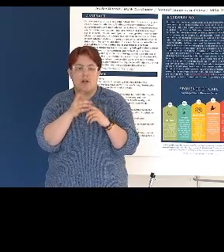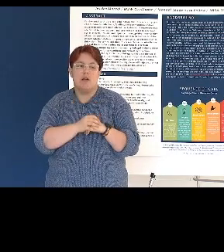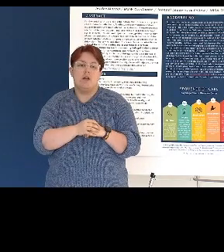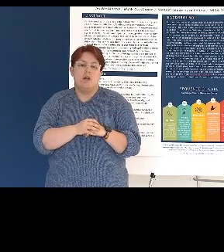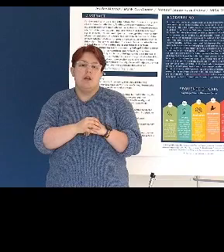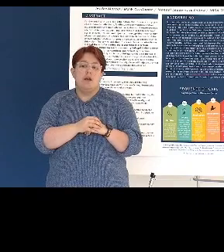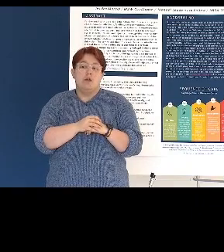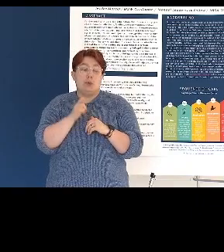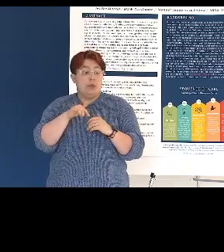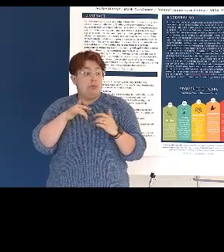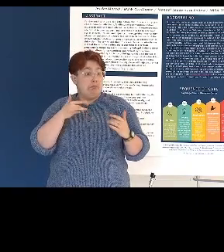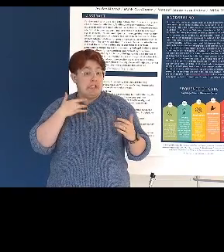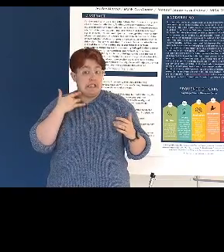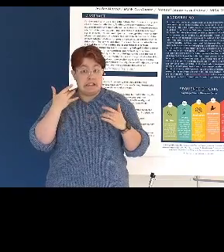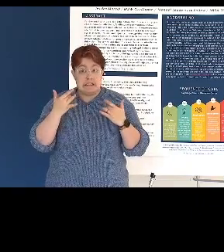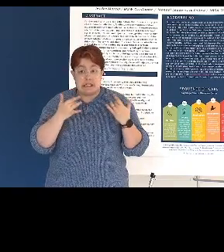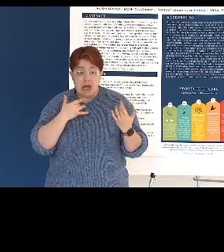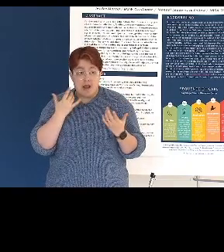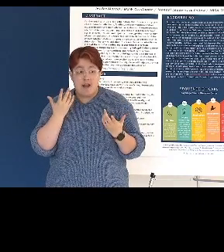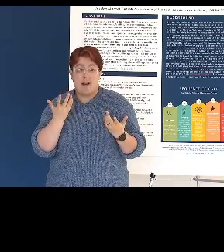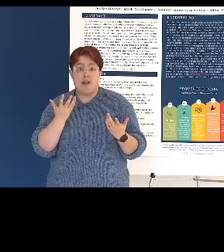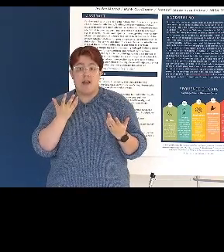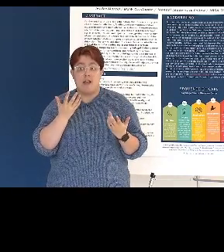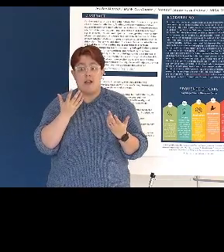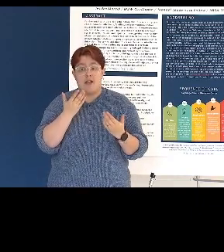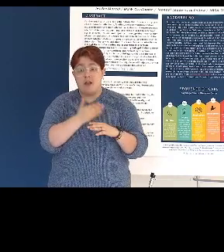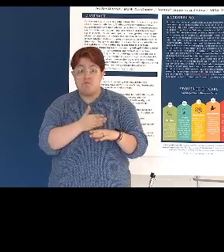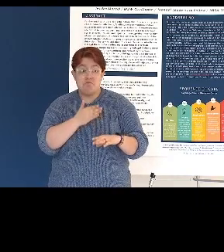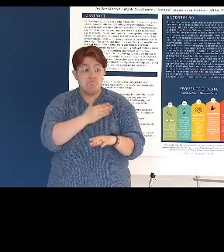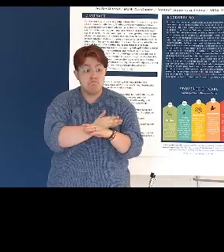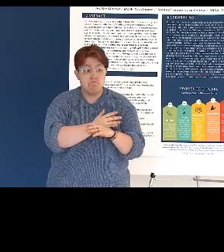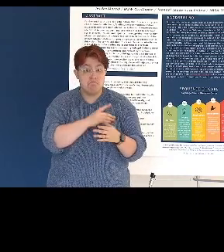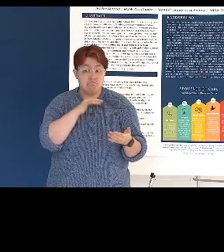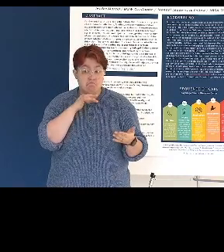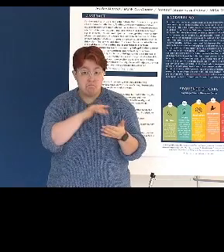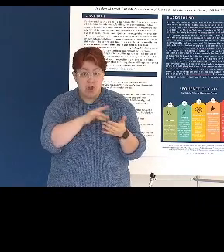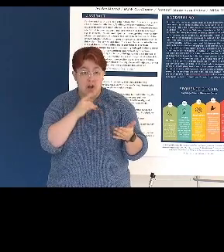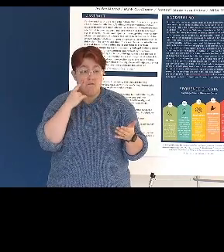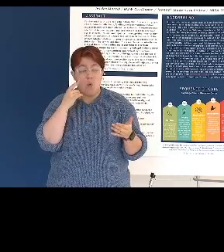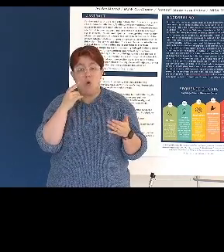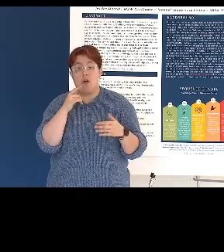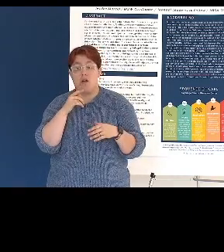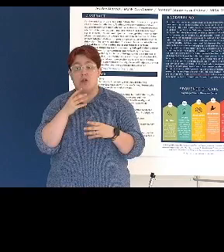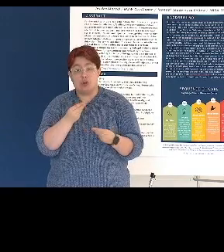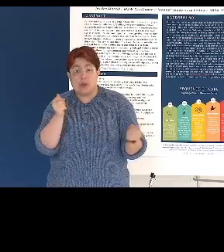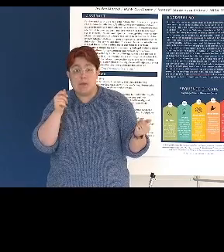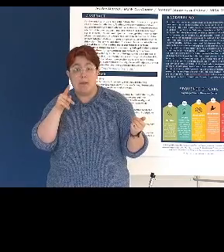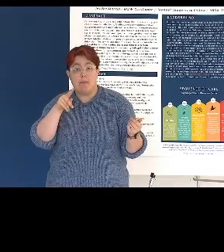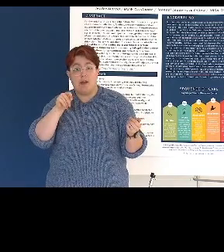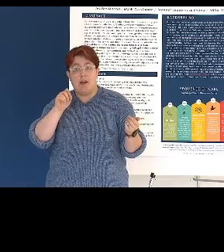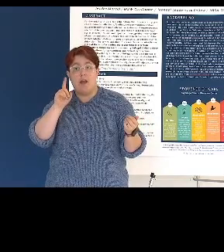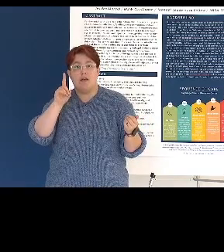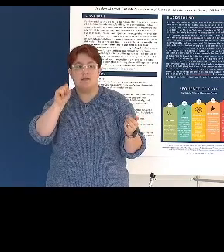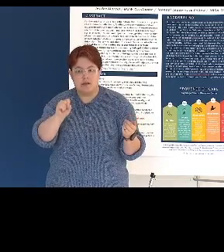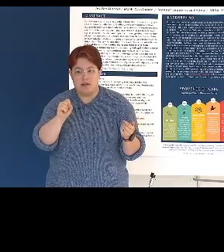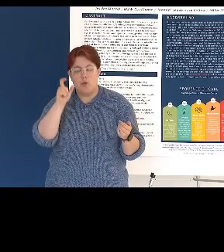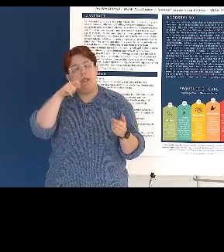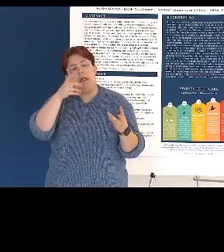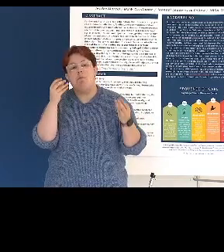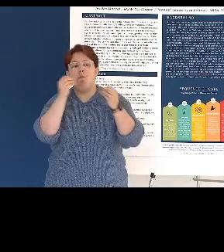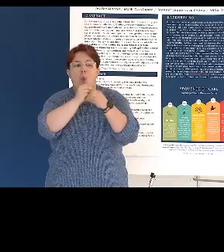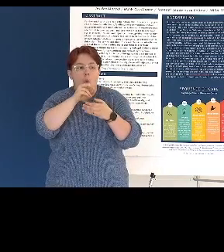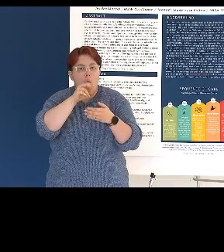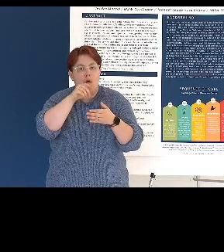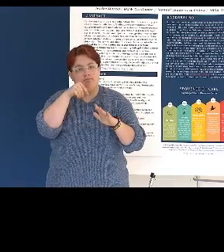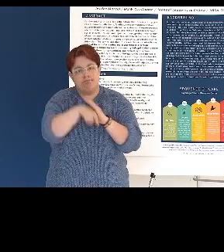an exciting and growing body of literature in the treatment of PTSD, more research is needed to deepen our understanding of the mechanisms